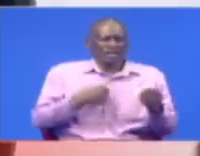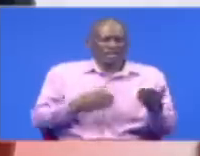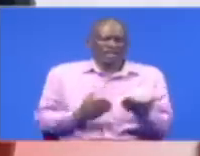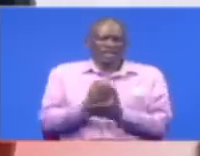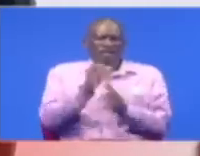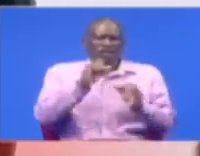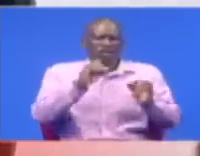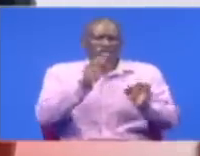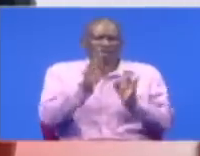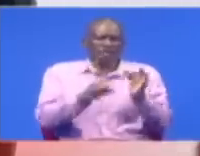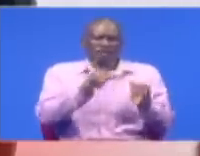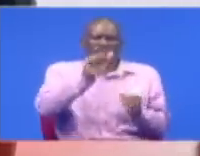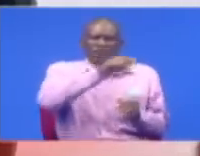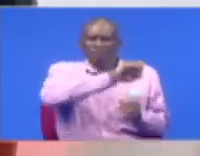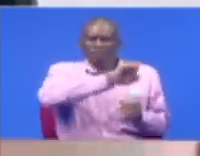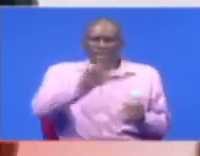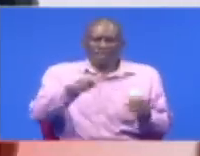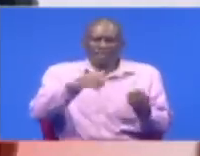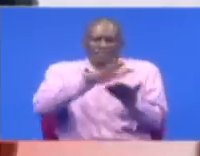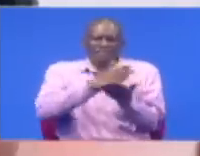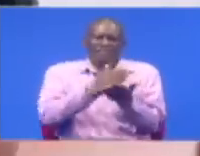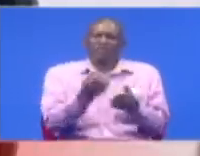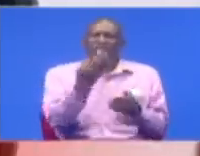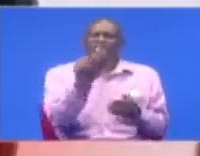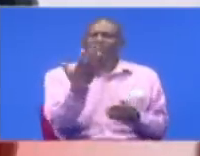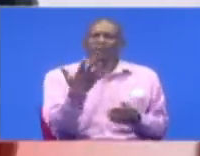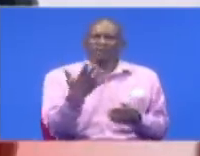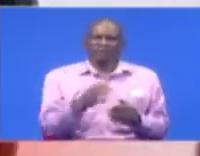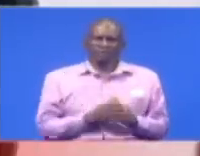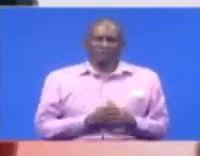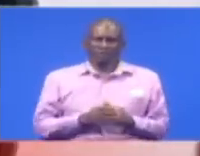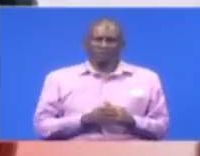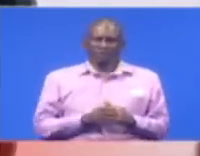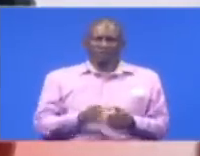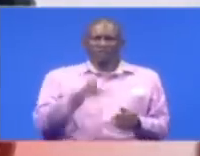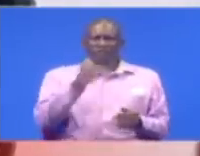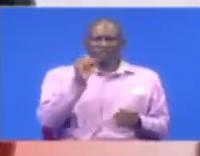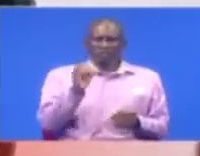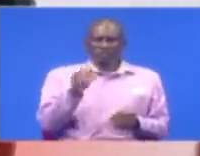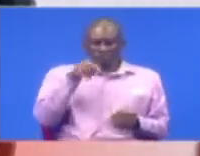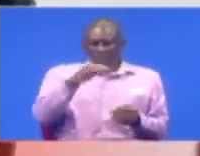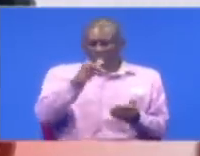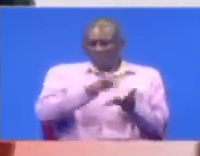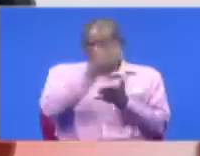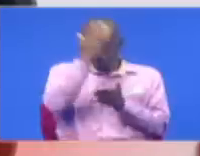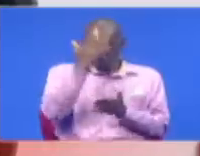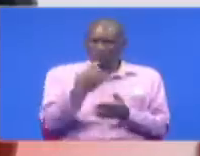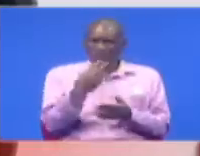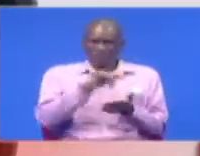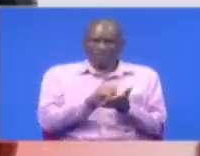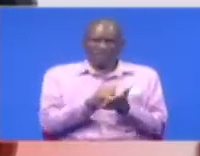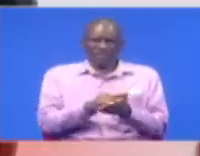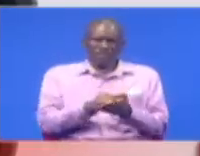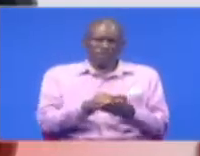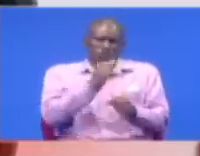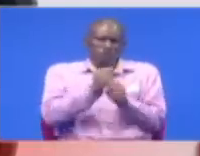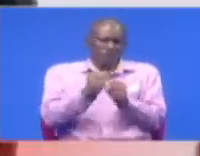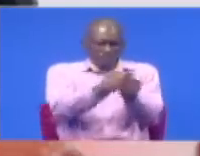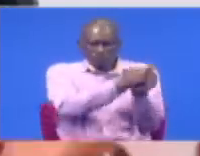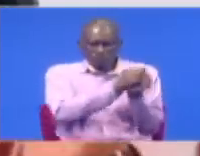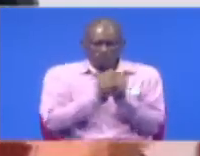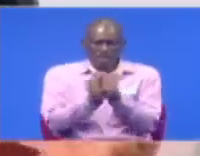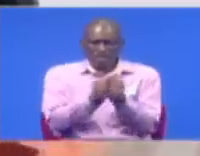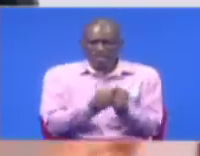his appeal lies within Section 35. So that's why you see that synergy has